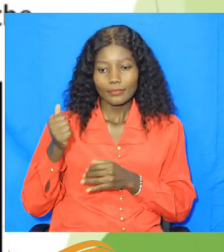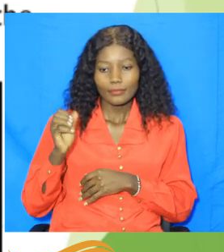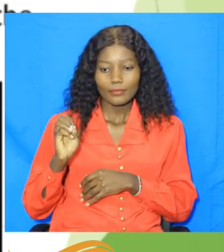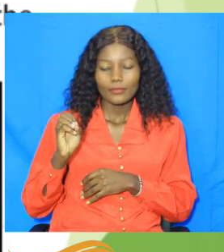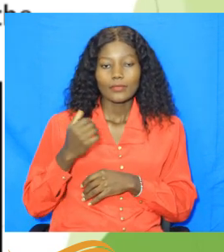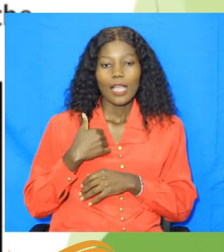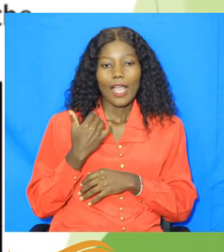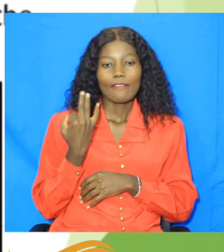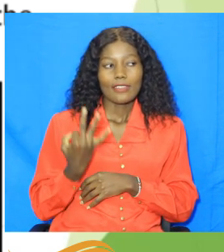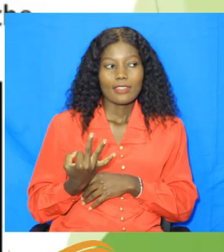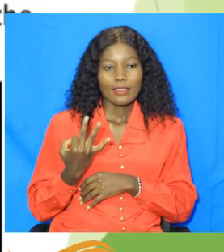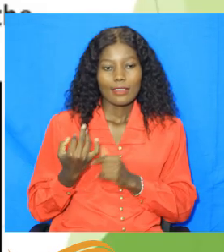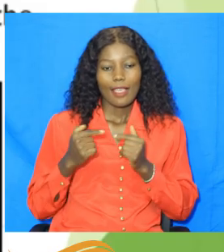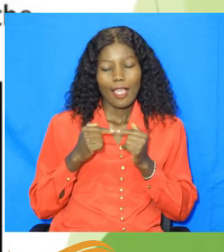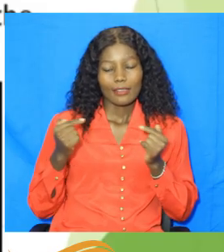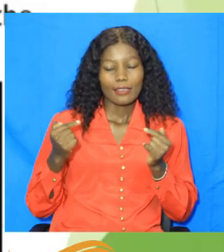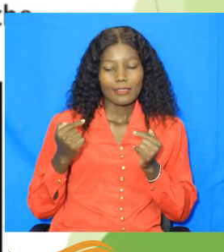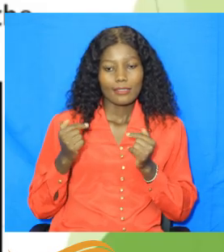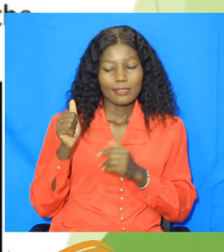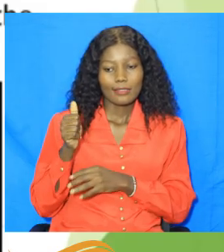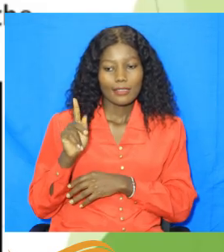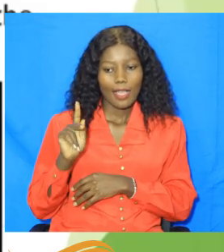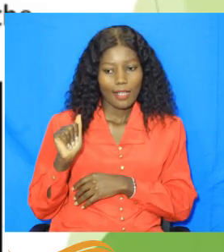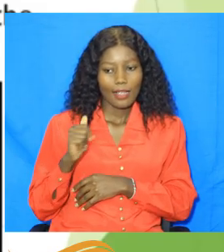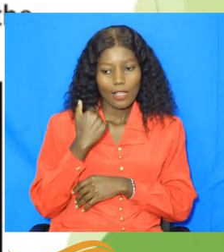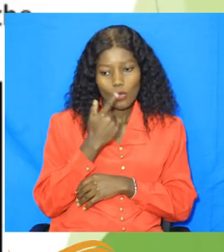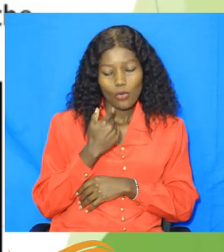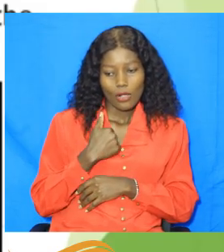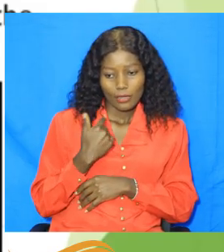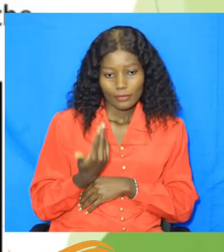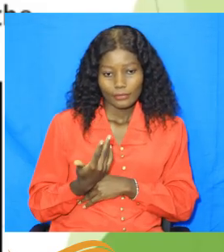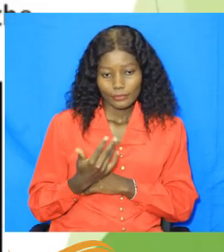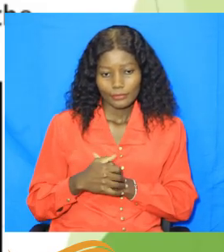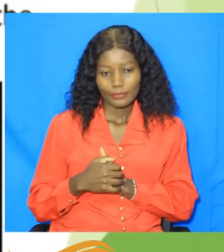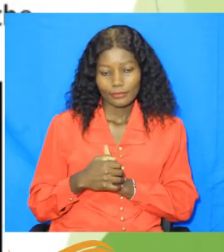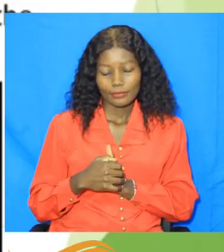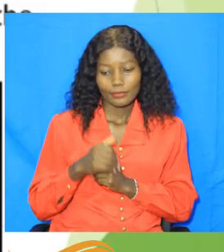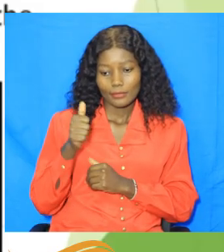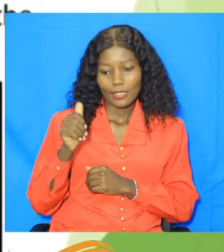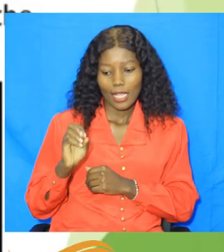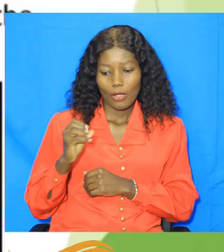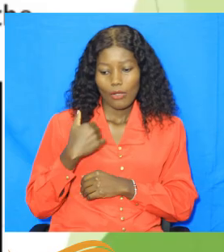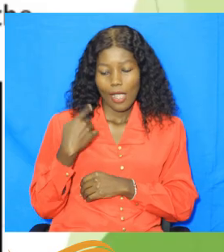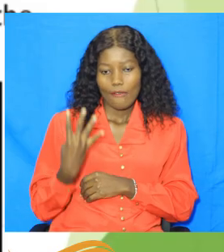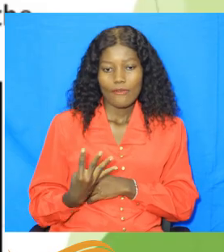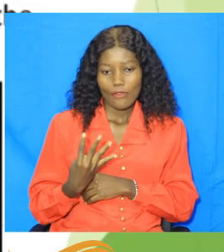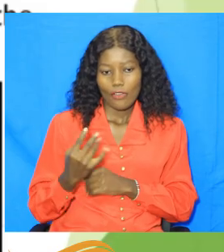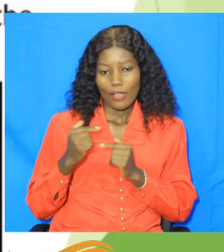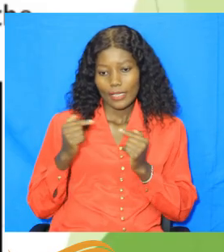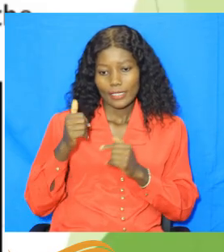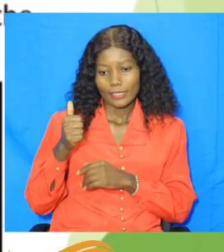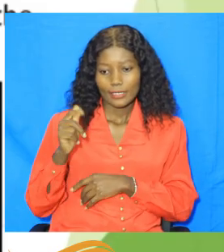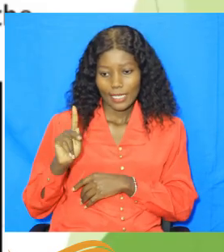3 against Aka, who has Ao has 4